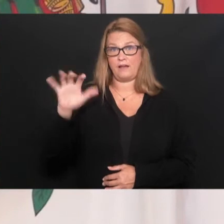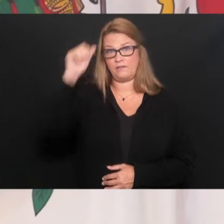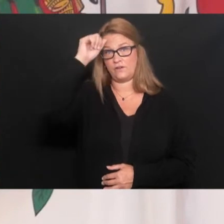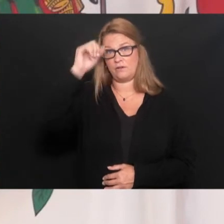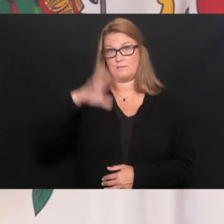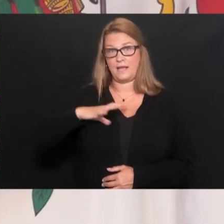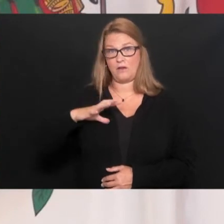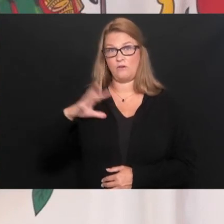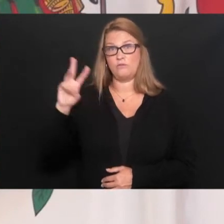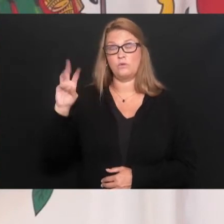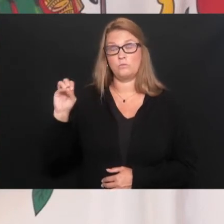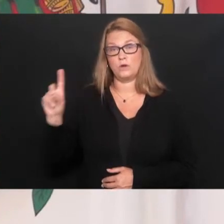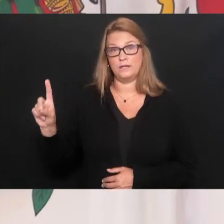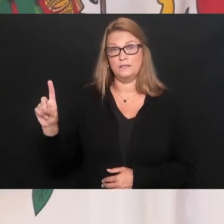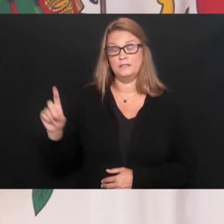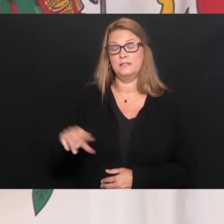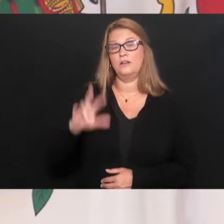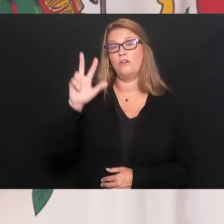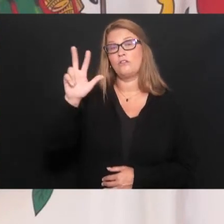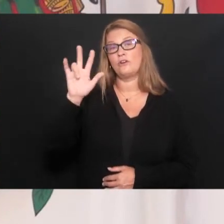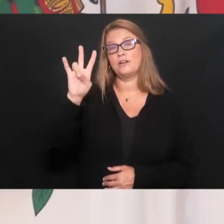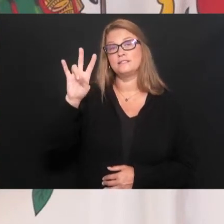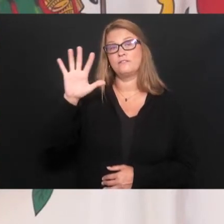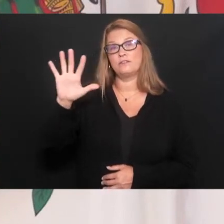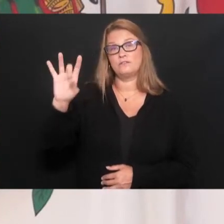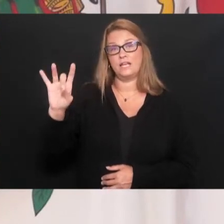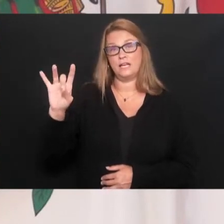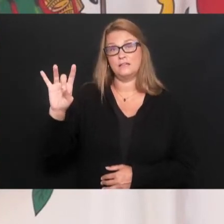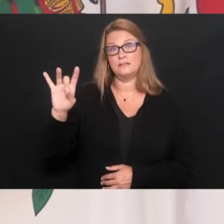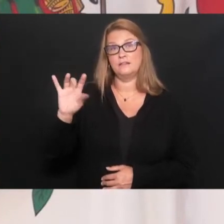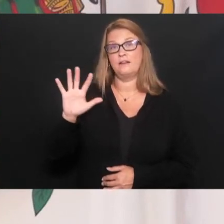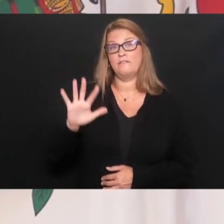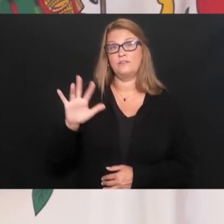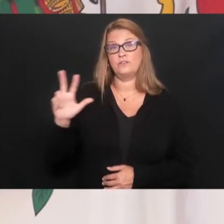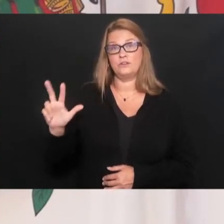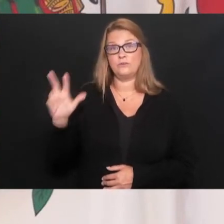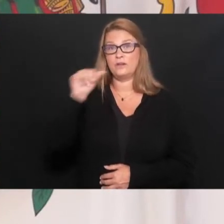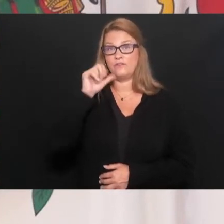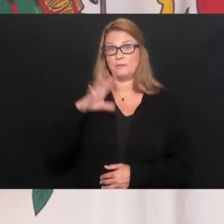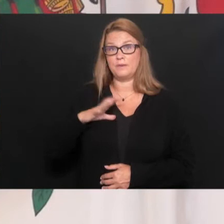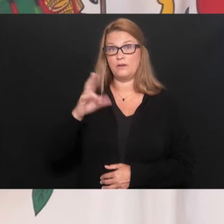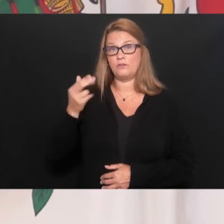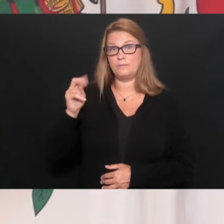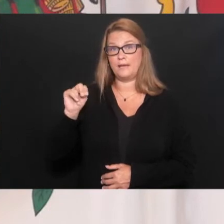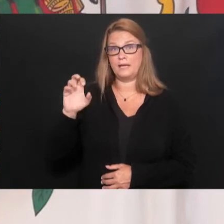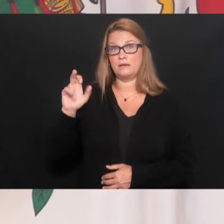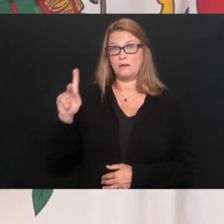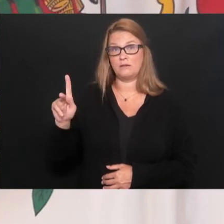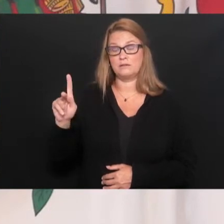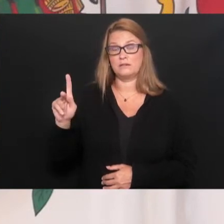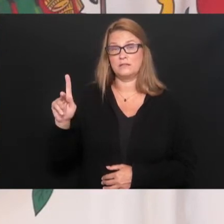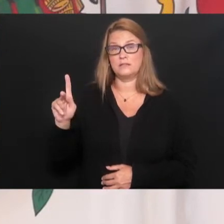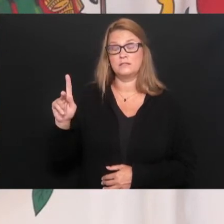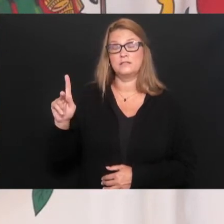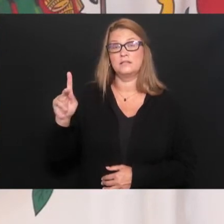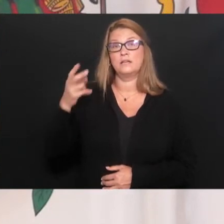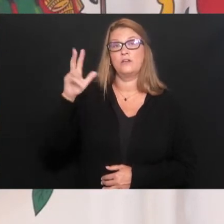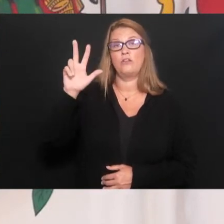from Wood County. The 3,758th death is a 53-year-old female from Hancock County.